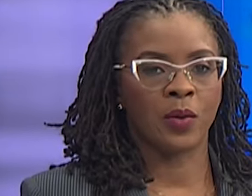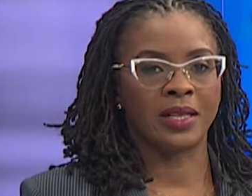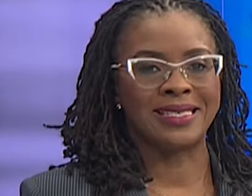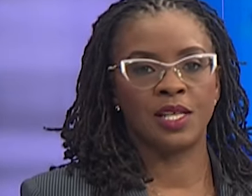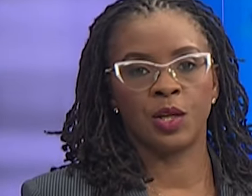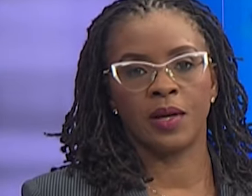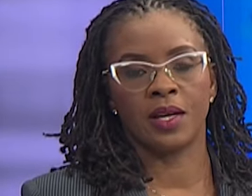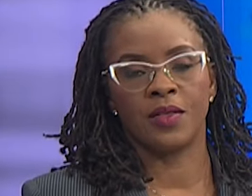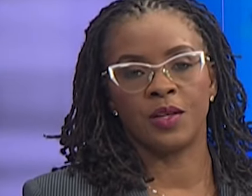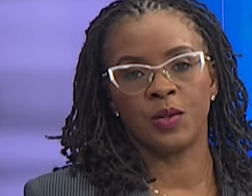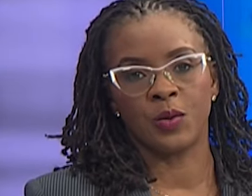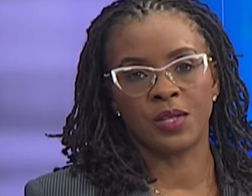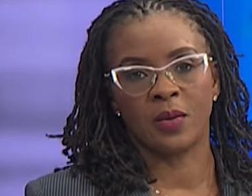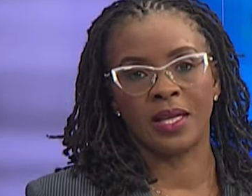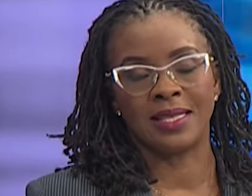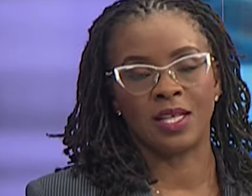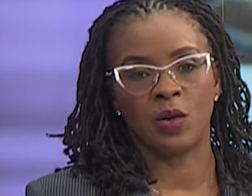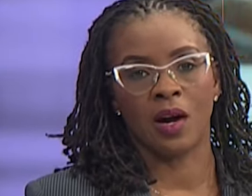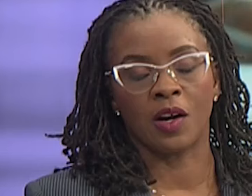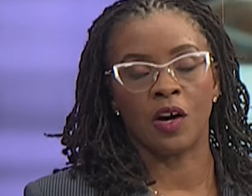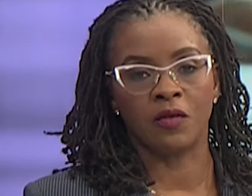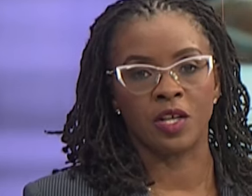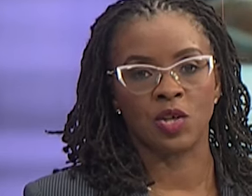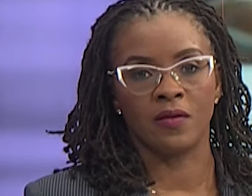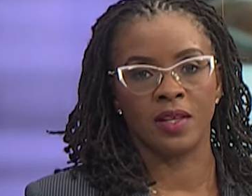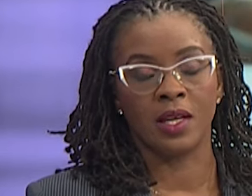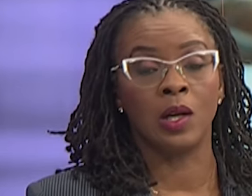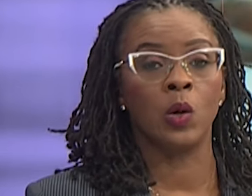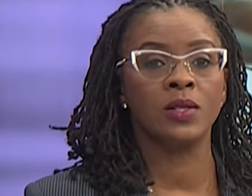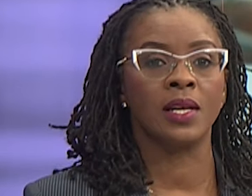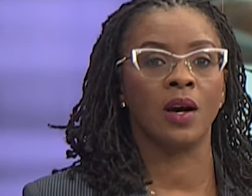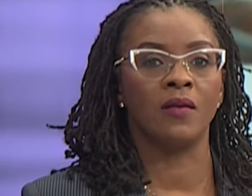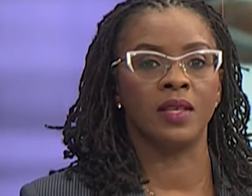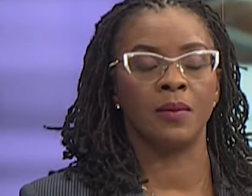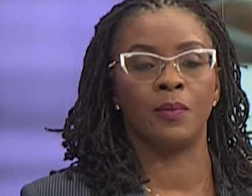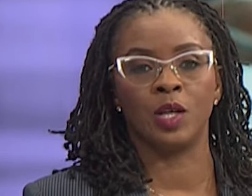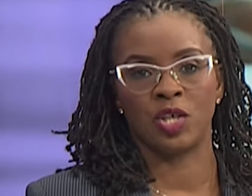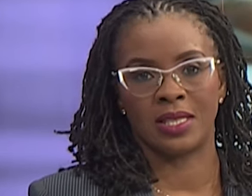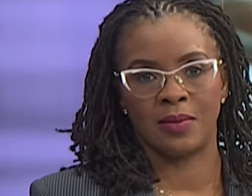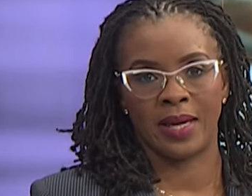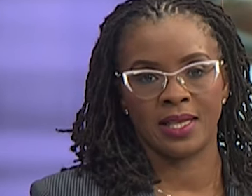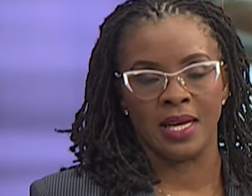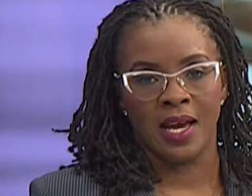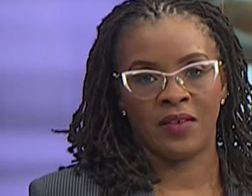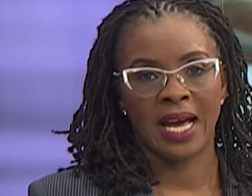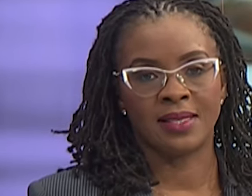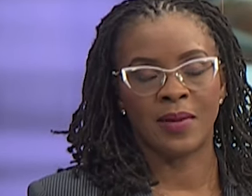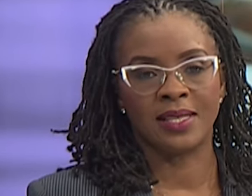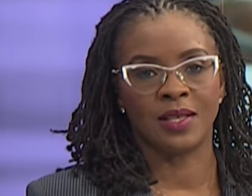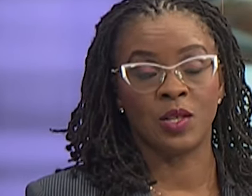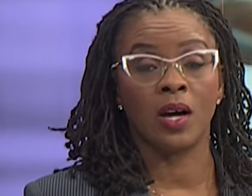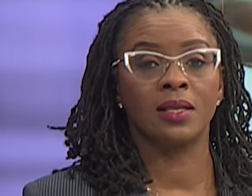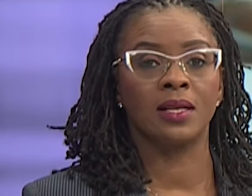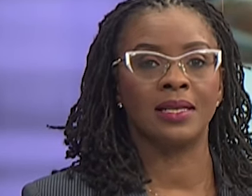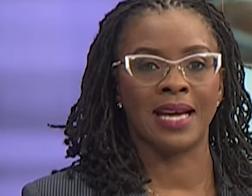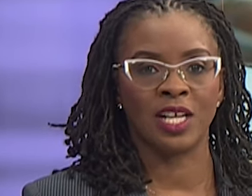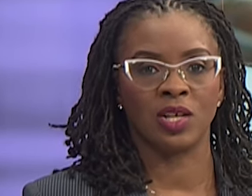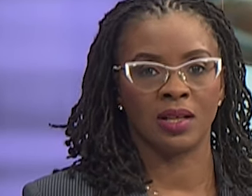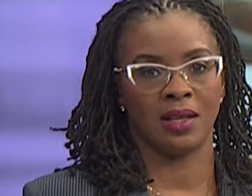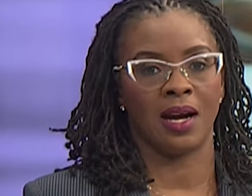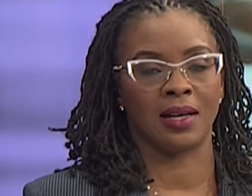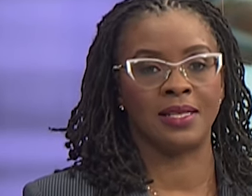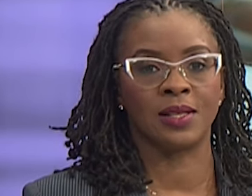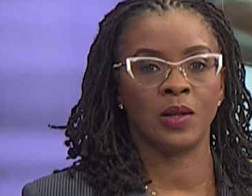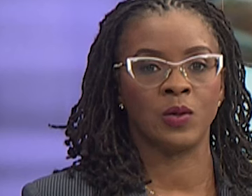Welcome back. We're continuing the news and we continue our coverage of the closing of the budget debate. Finance Minister Dr.